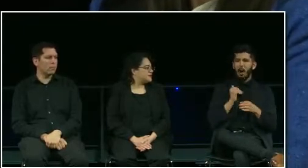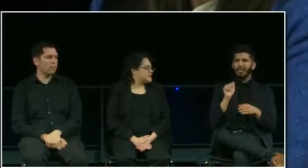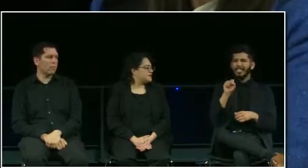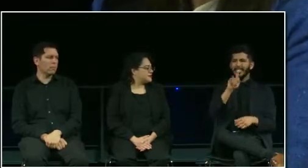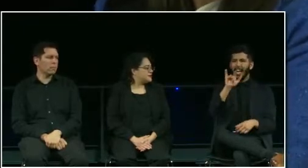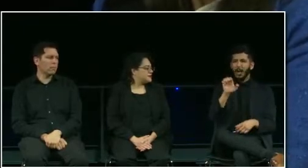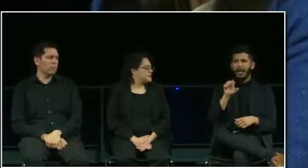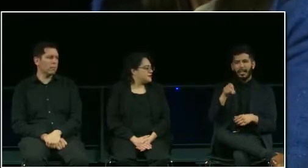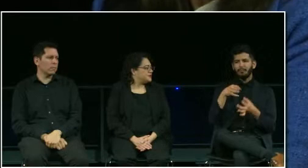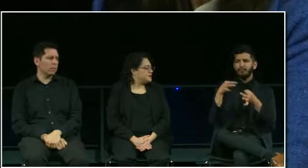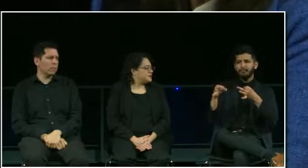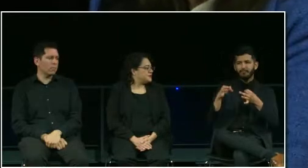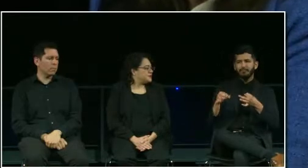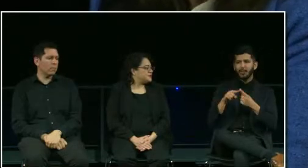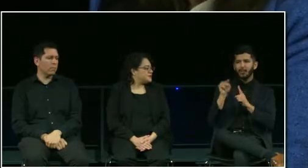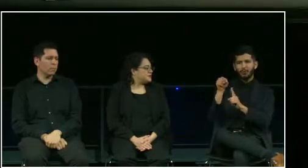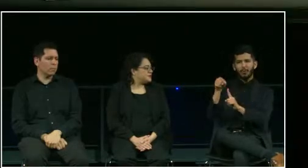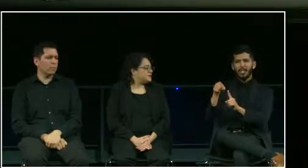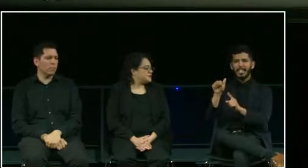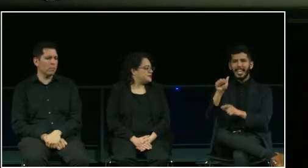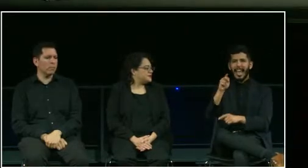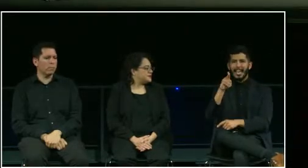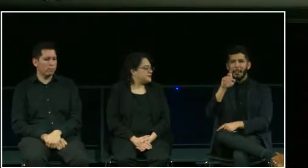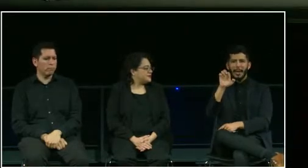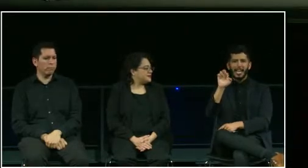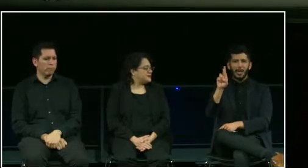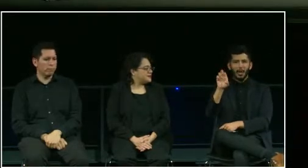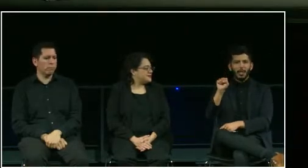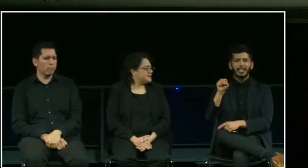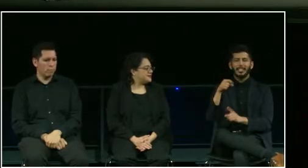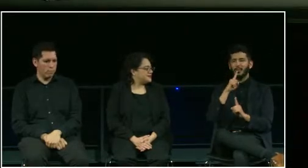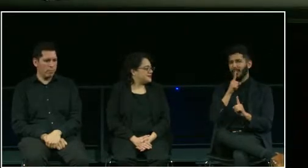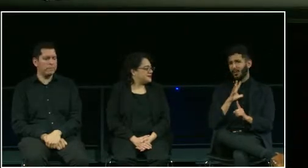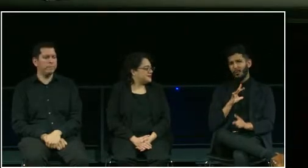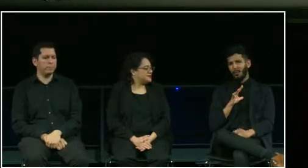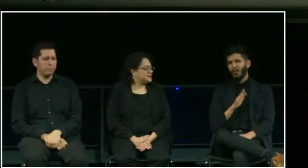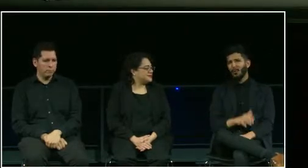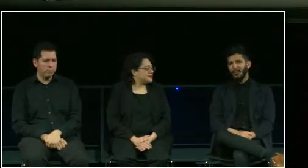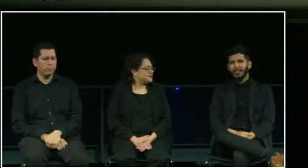to the animators, which is really cool. So, yeah.